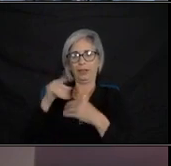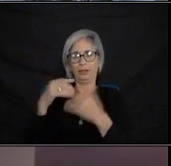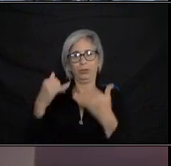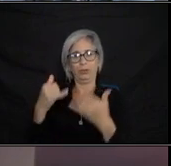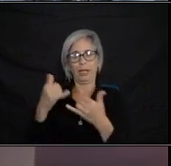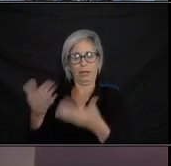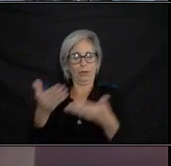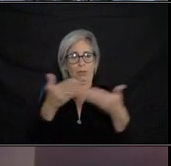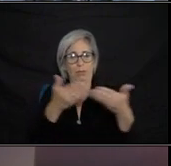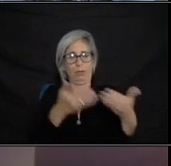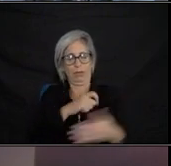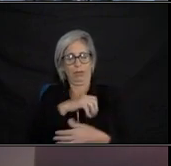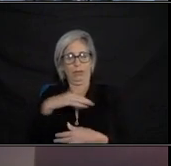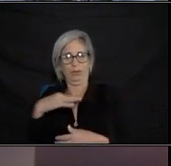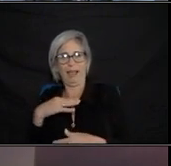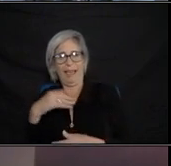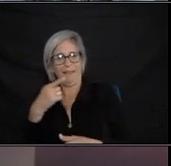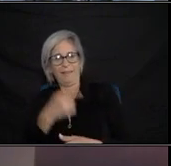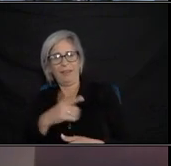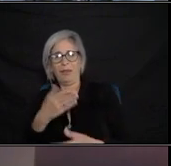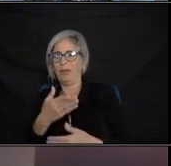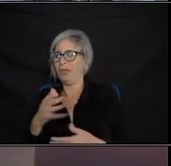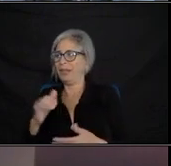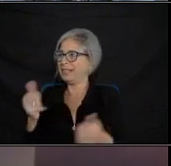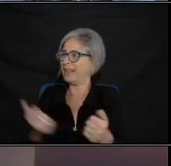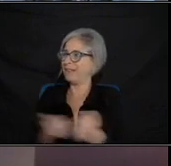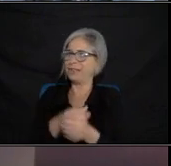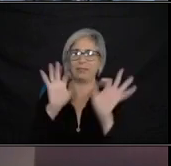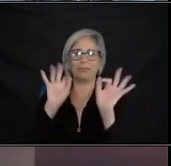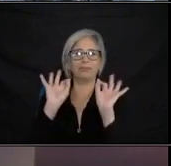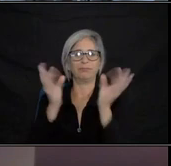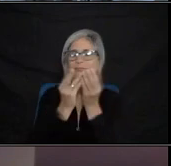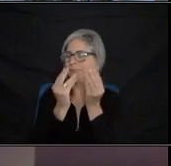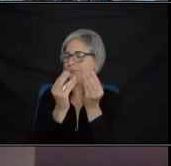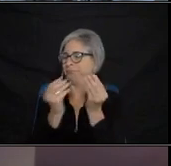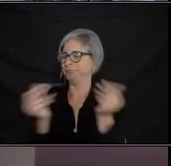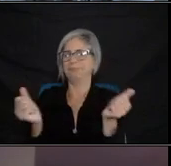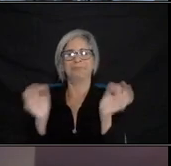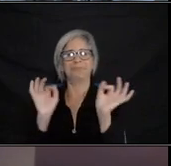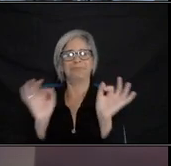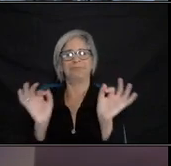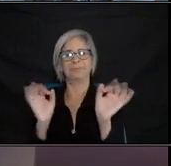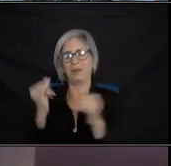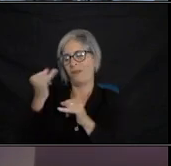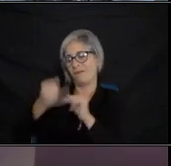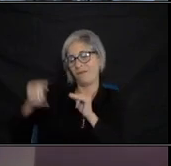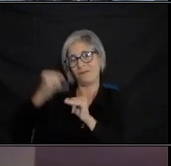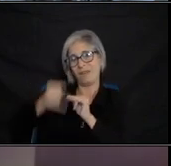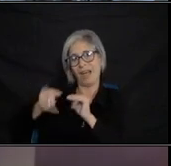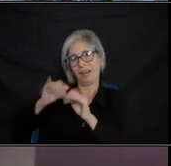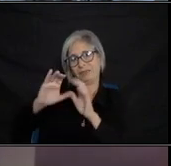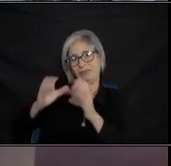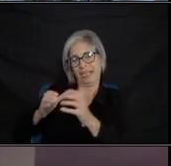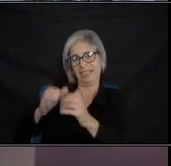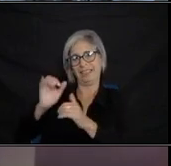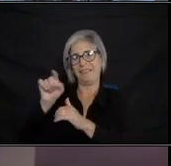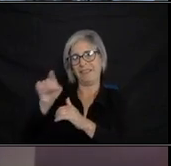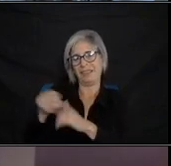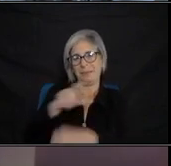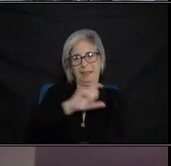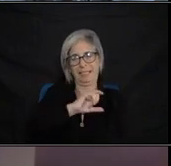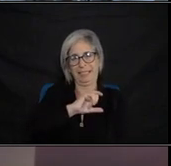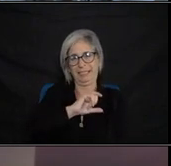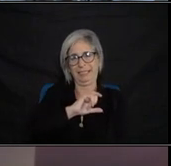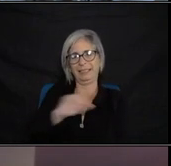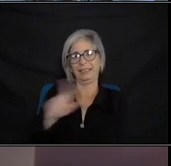few things to the staff, and everything seems to be going extremely well. So we're in final punch out stages for the police.